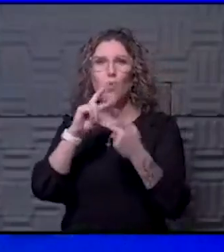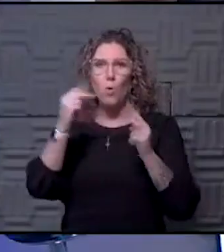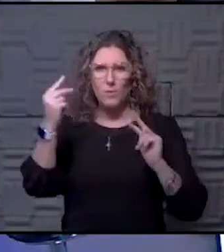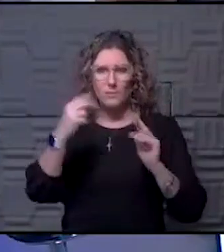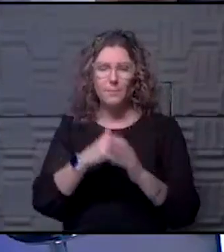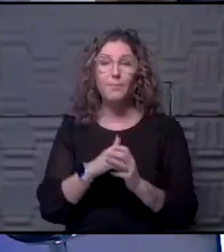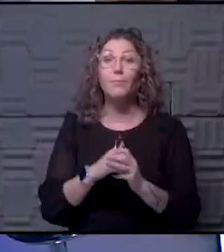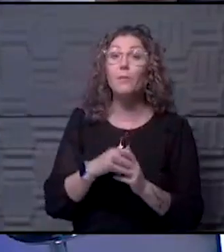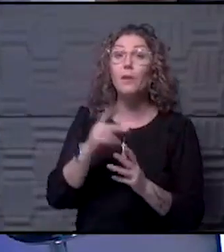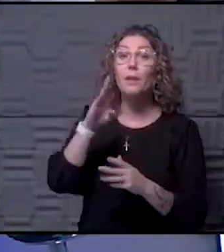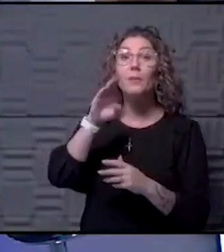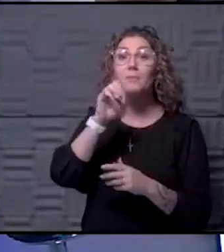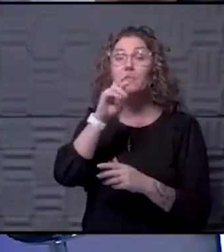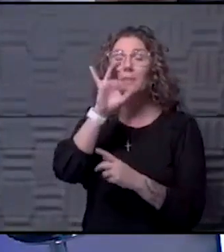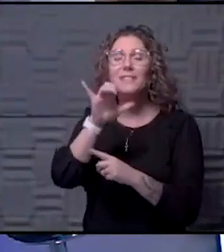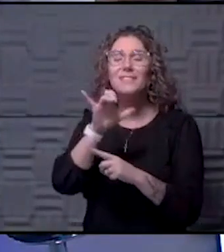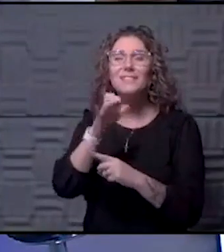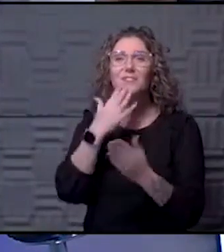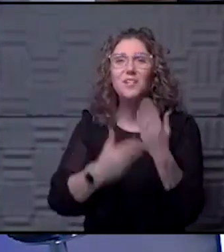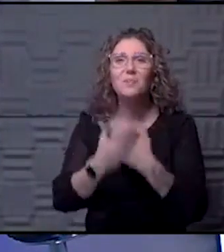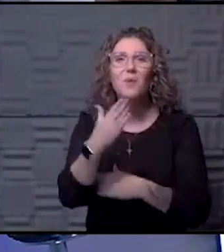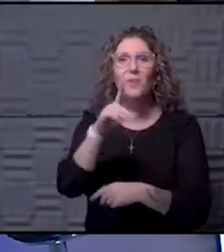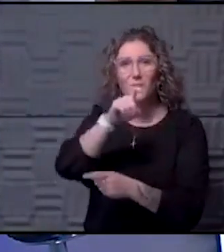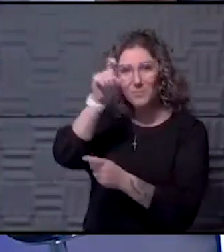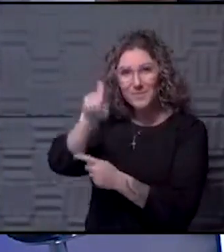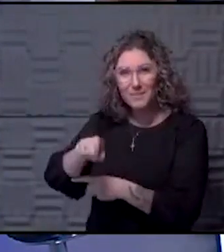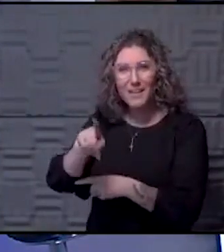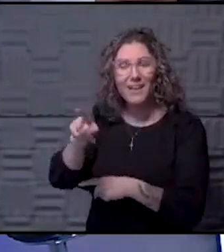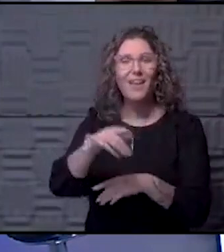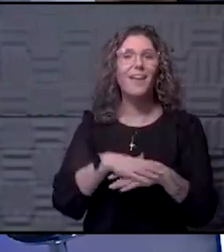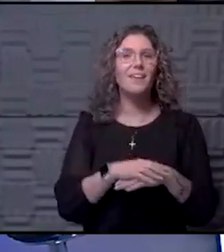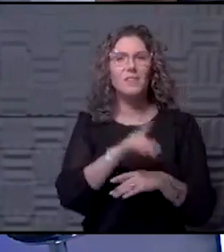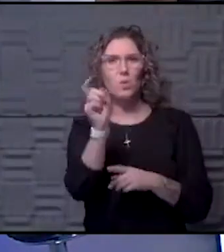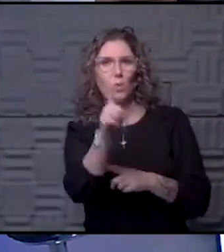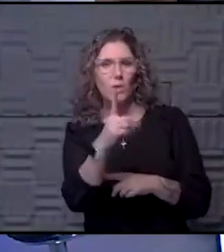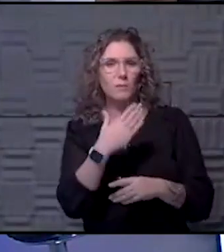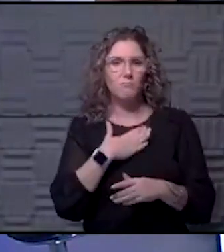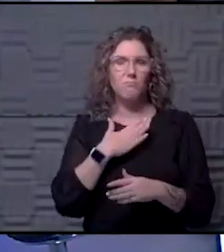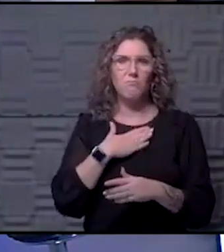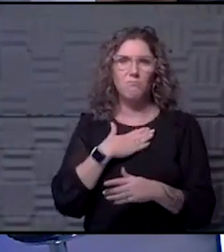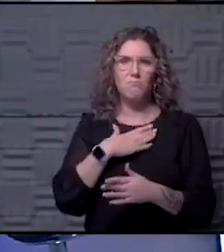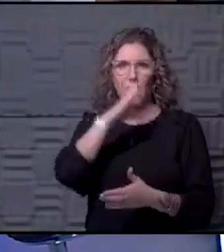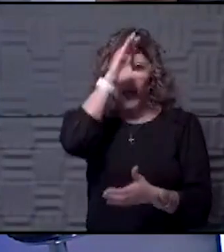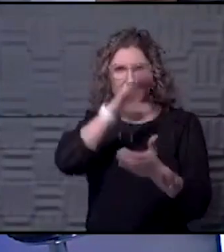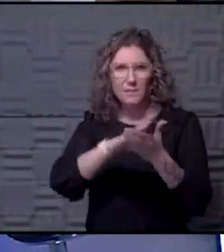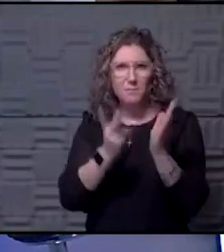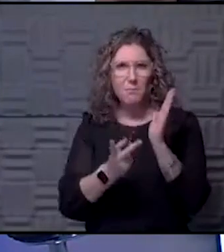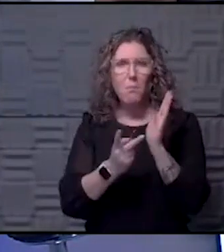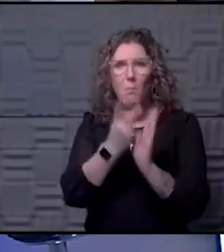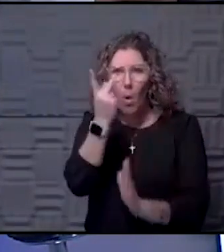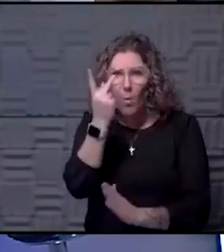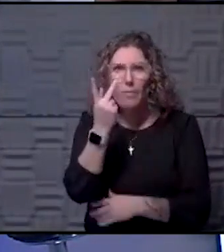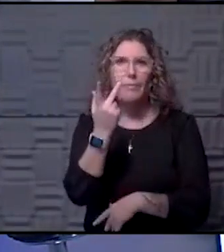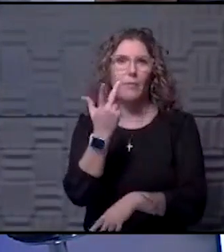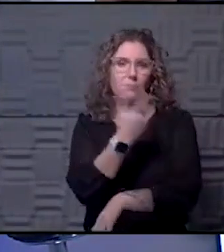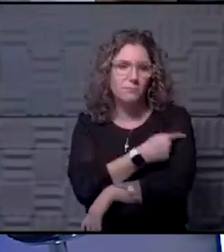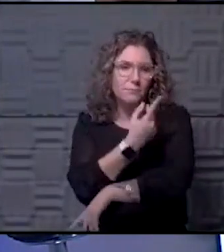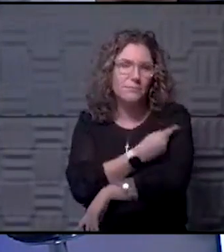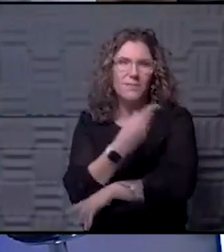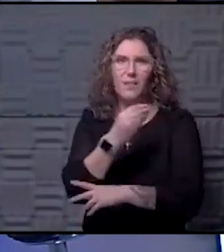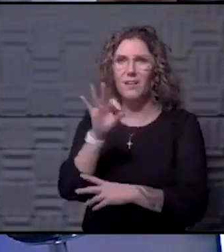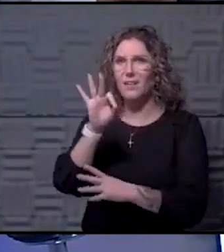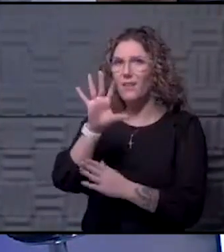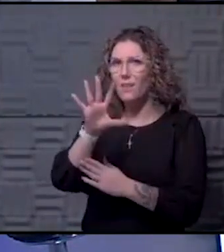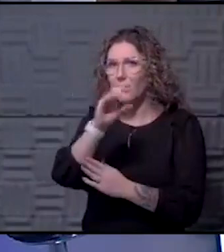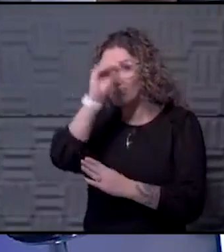know, she said, good morning from Topeka. Question, if my husband has gotten both doses of the vaccine and the vaccine is 95%